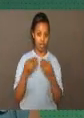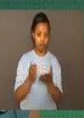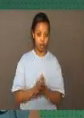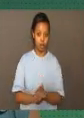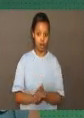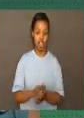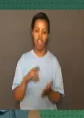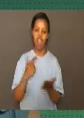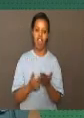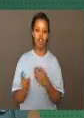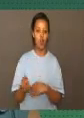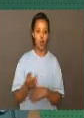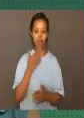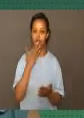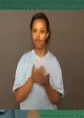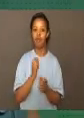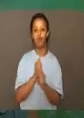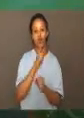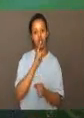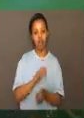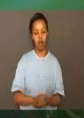If so, great work.